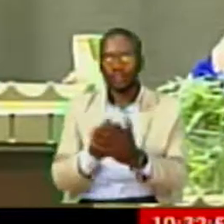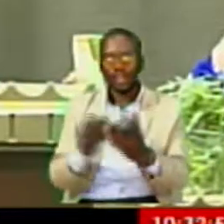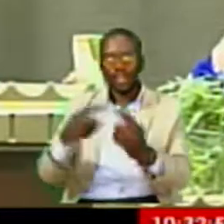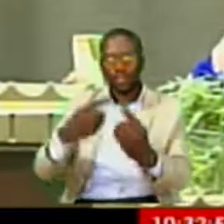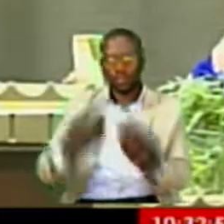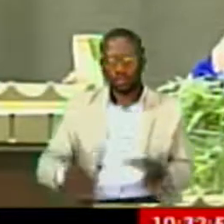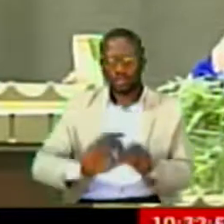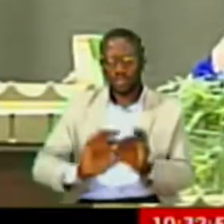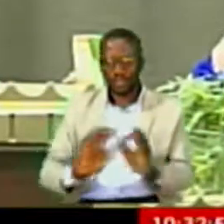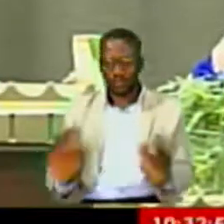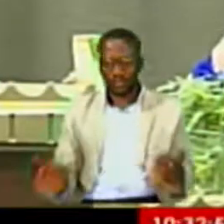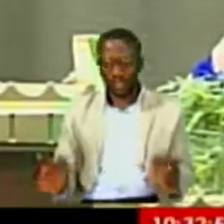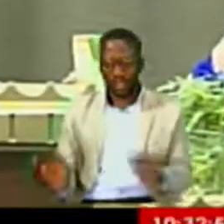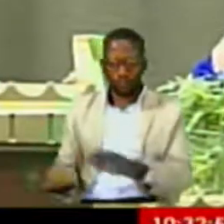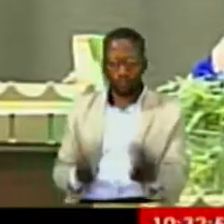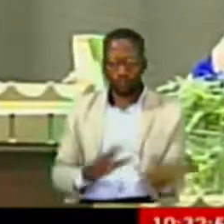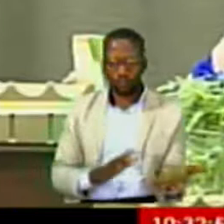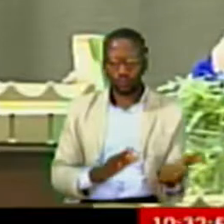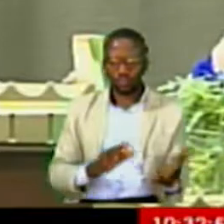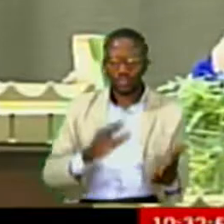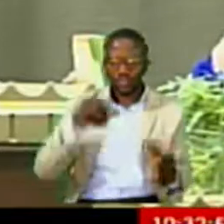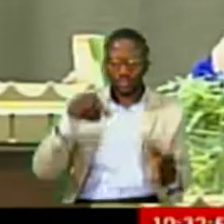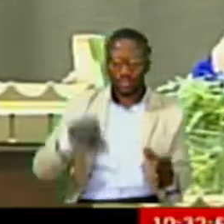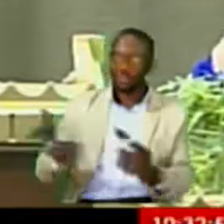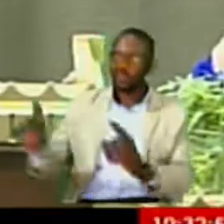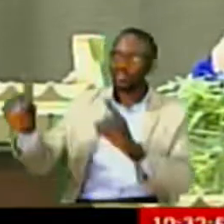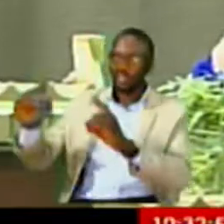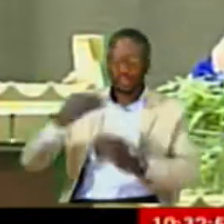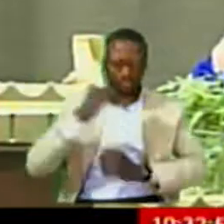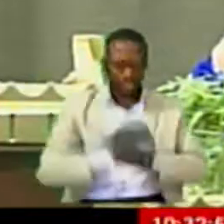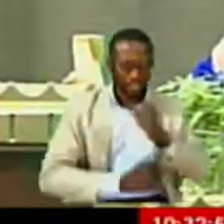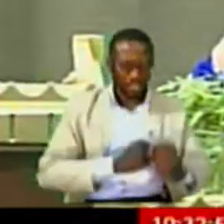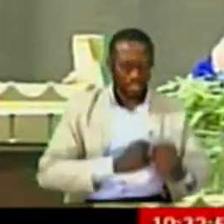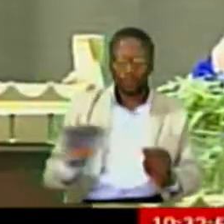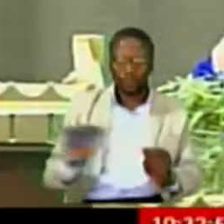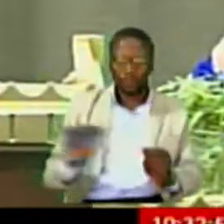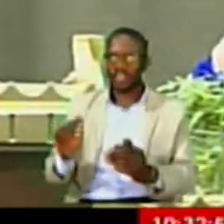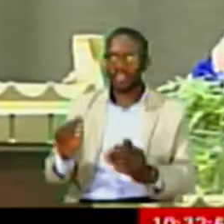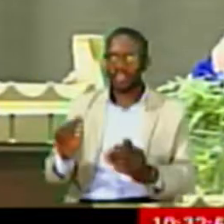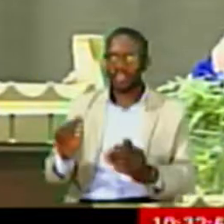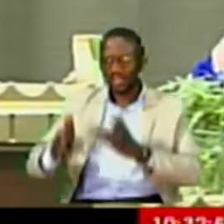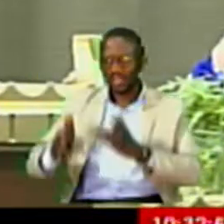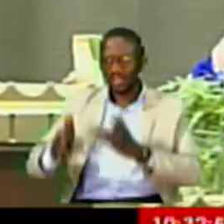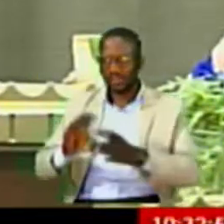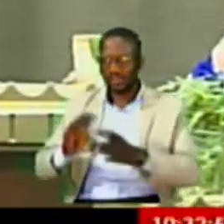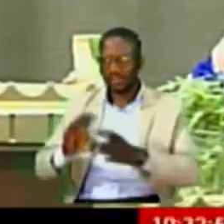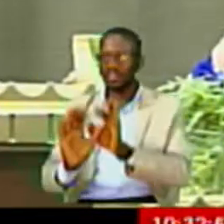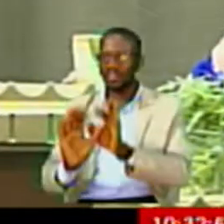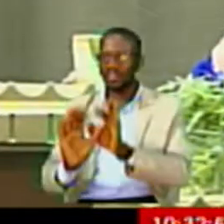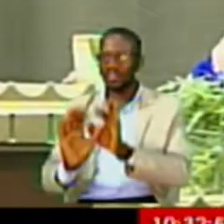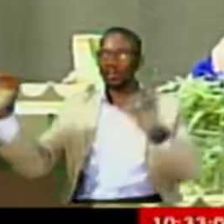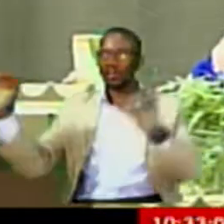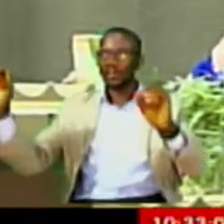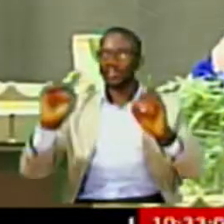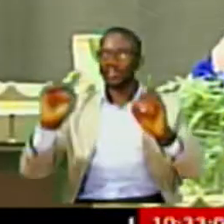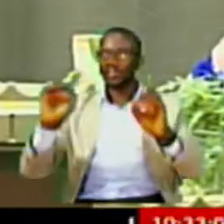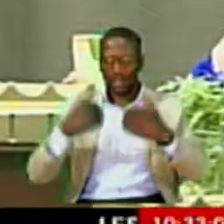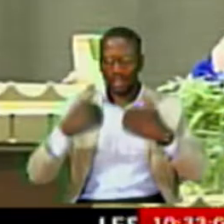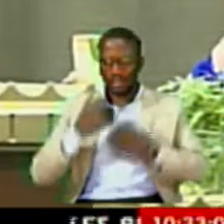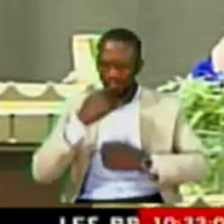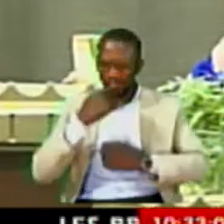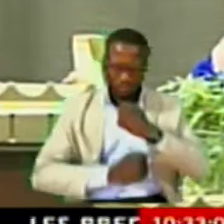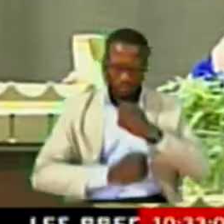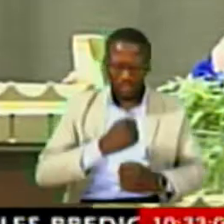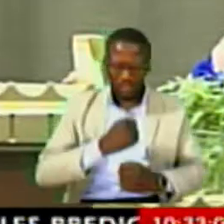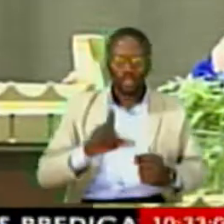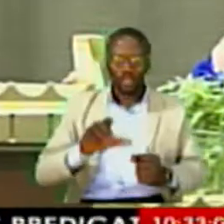That he, by the grace of God, might taste death for everyone. Il a souffert la mort pour tous.